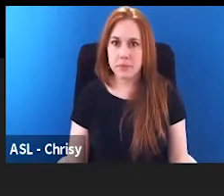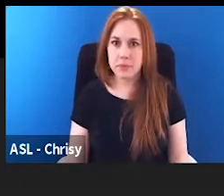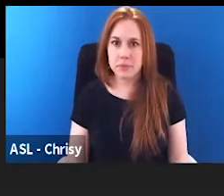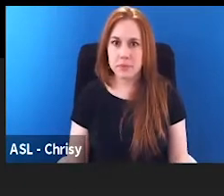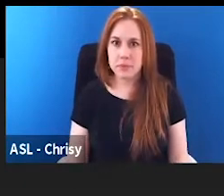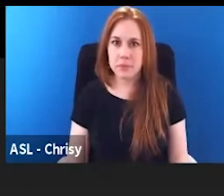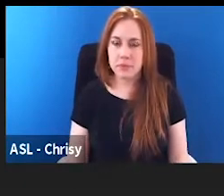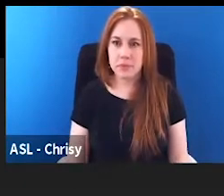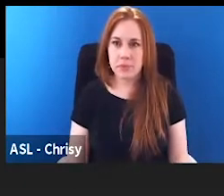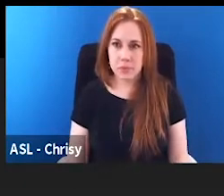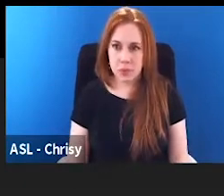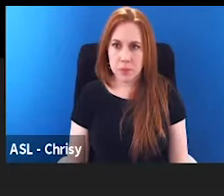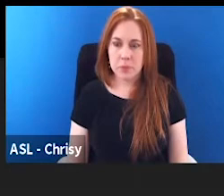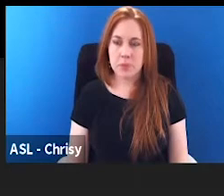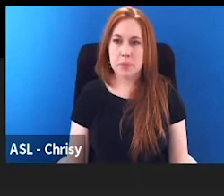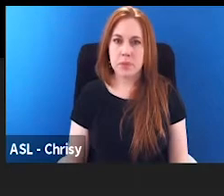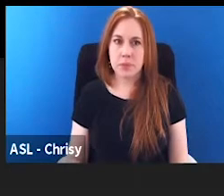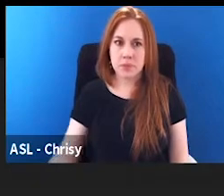All right.